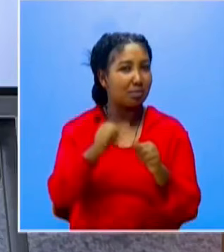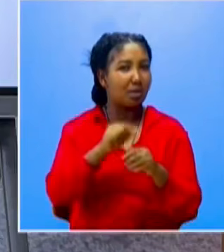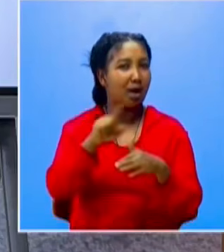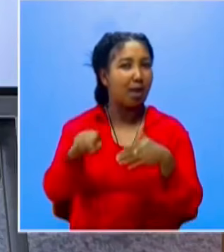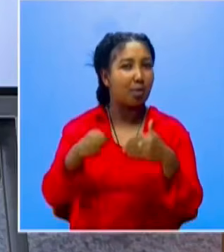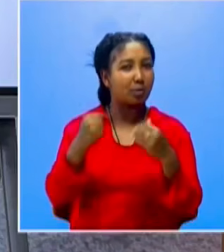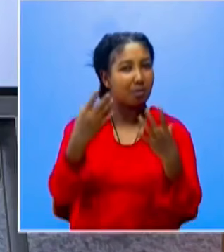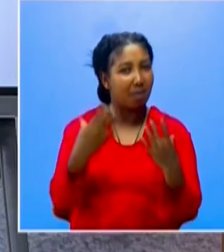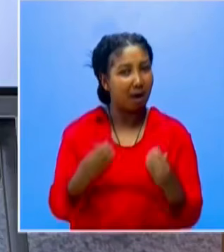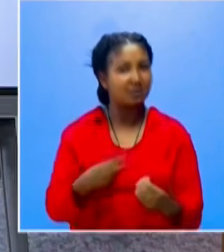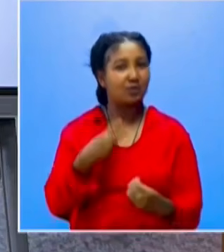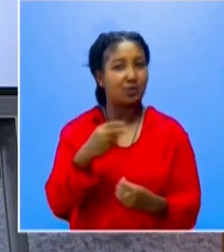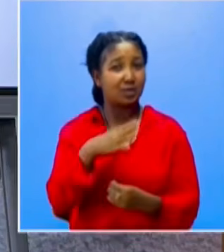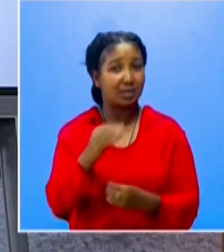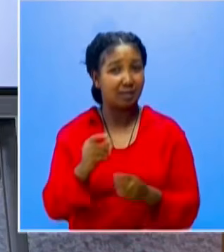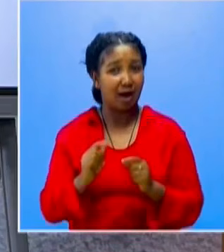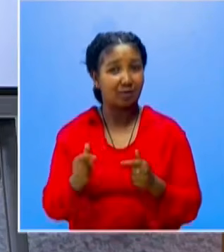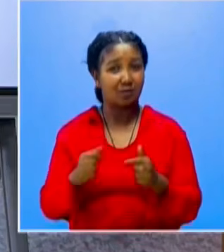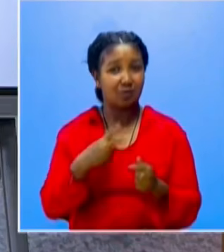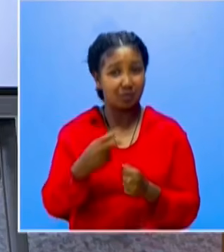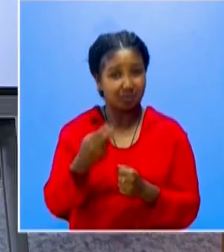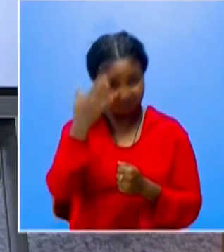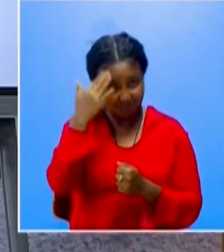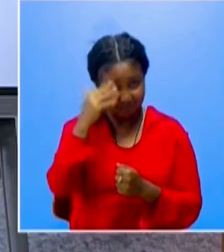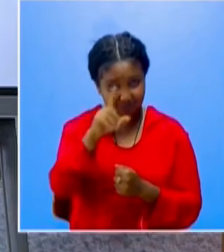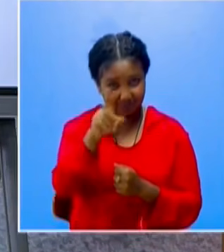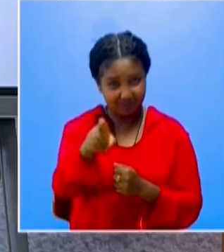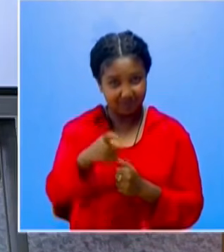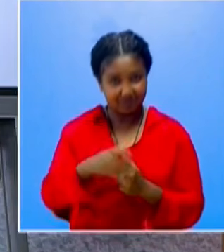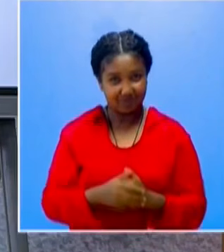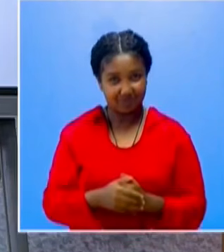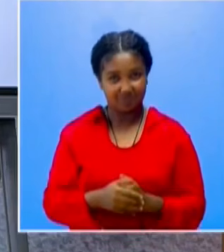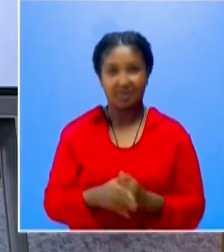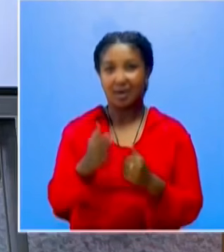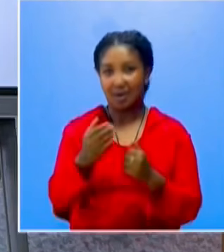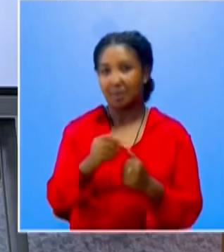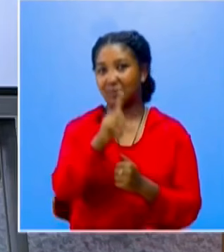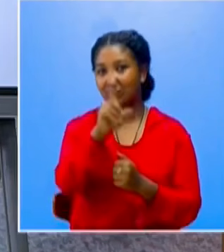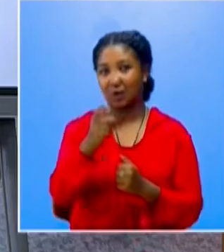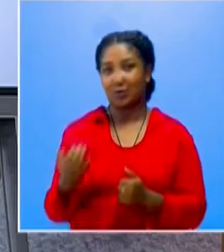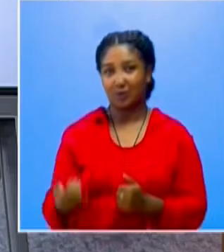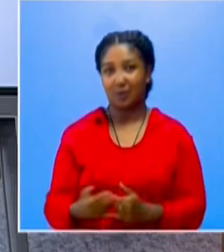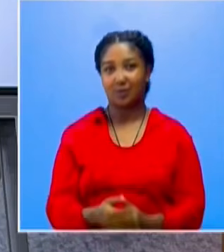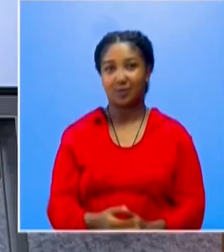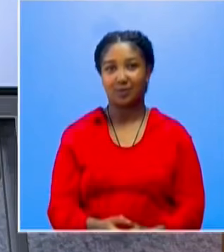about the passive voice and the active voice? Let me check you out.